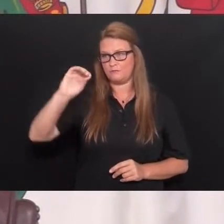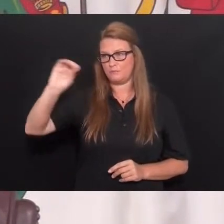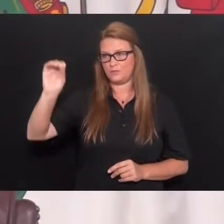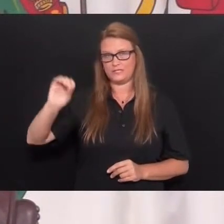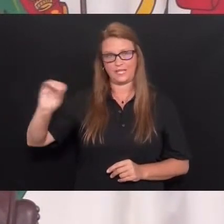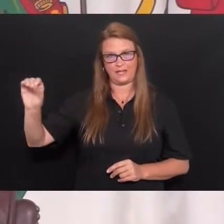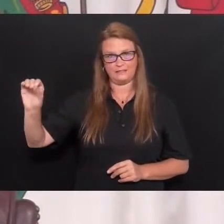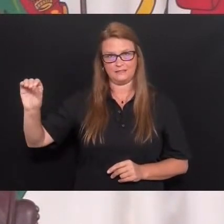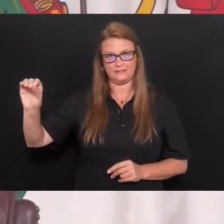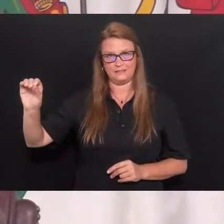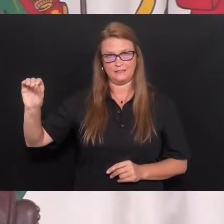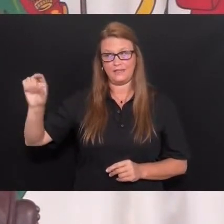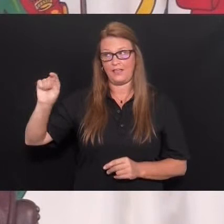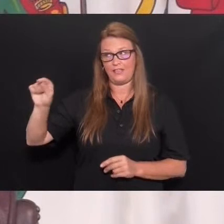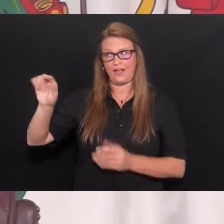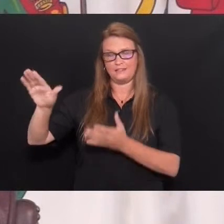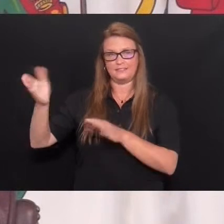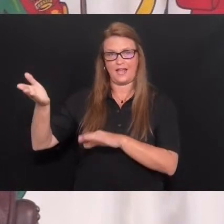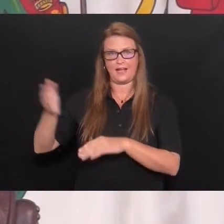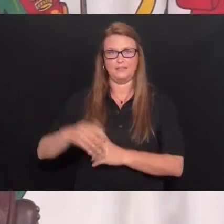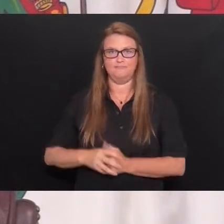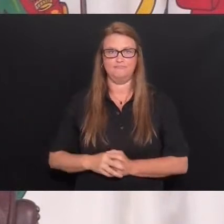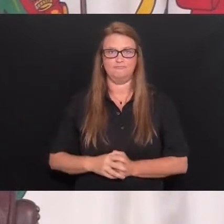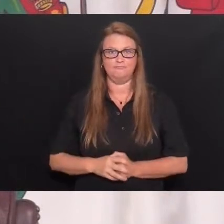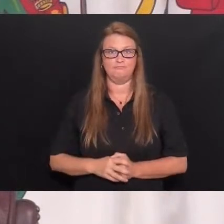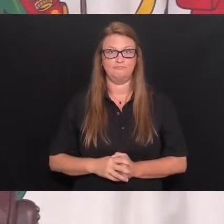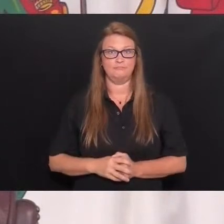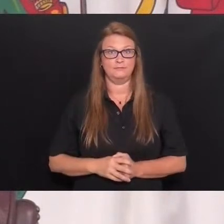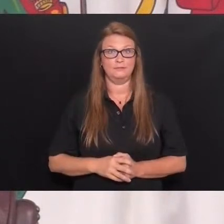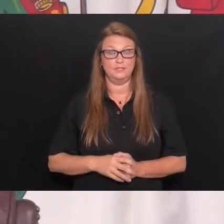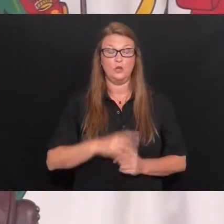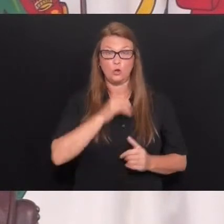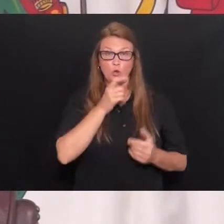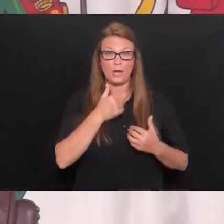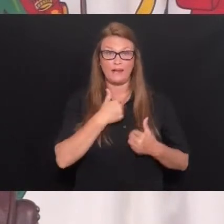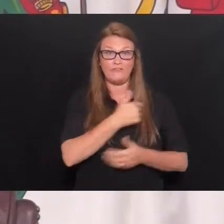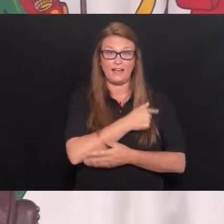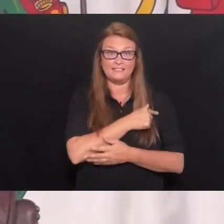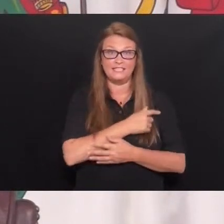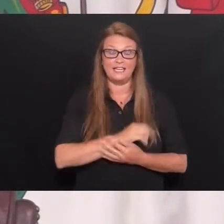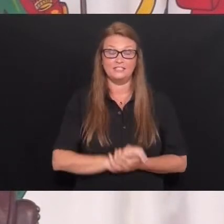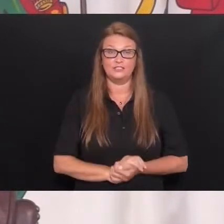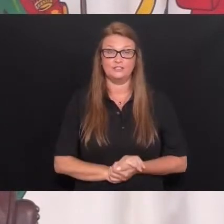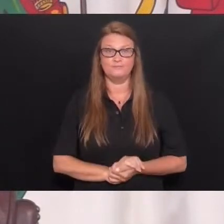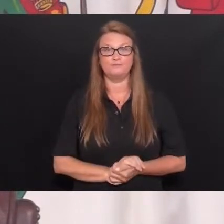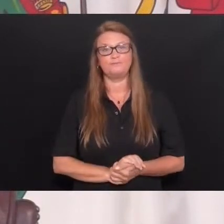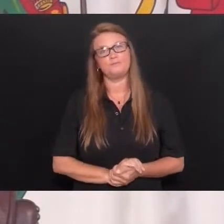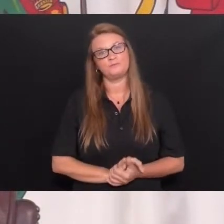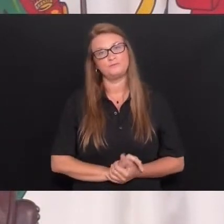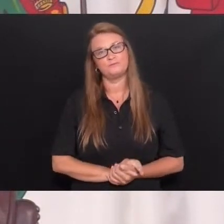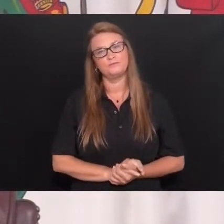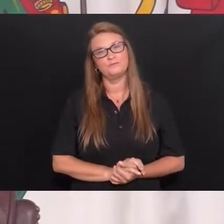0.011% have died that were vaccinated. You know,